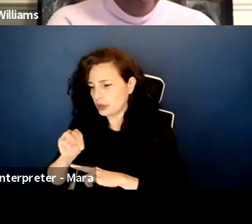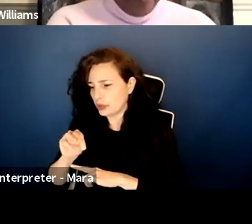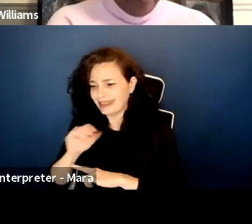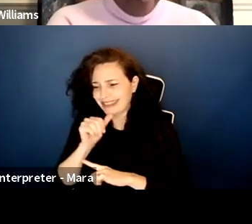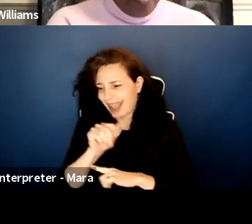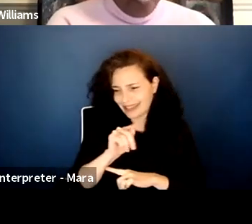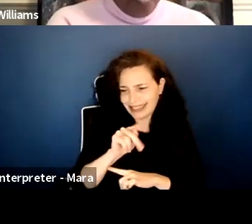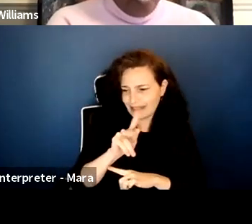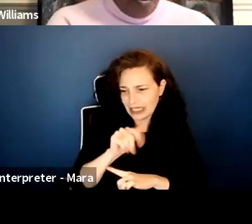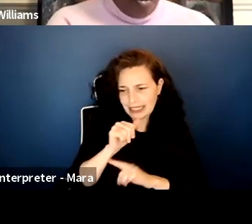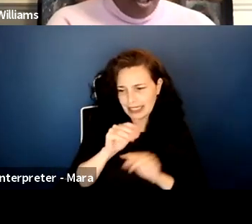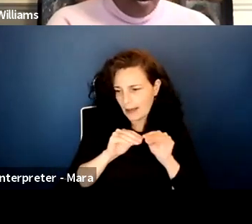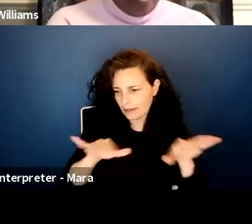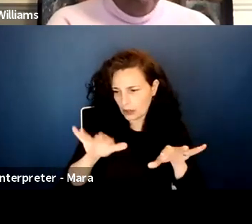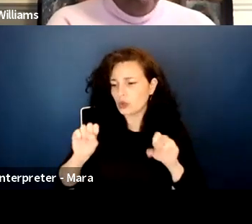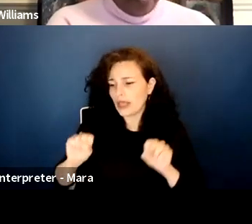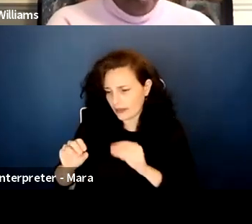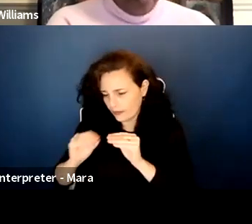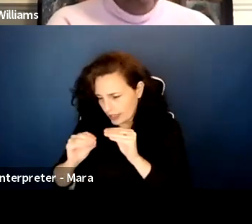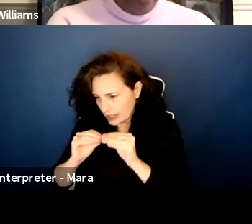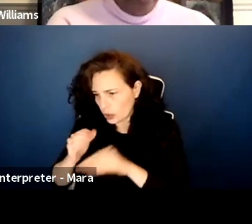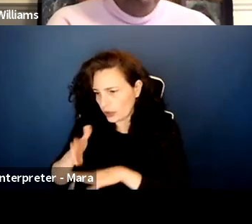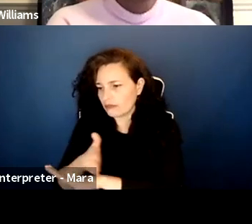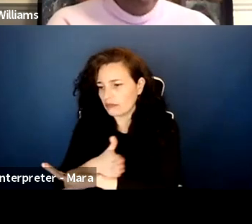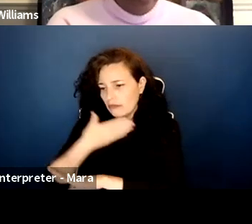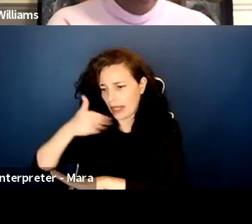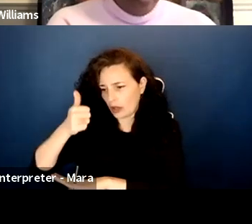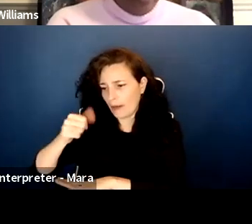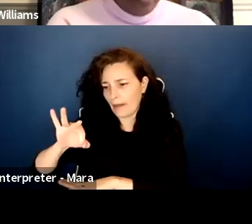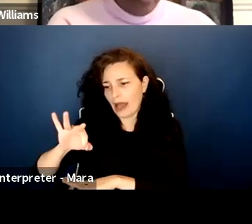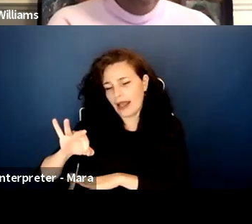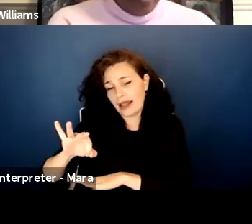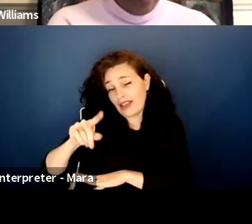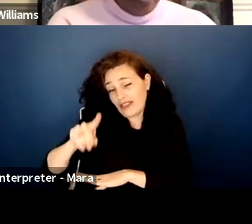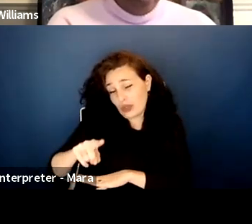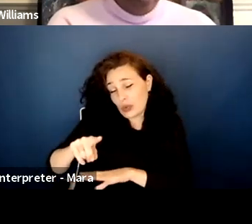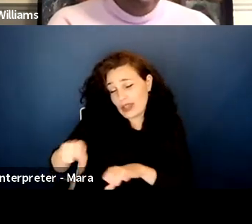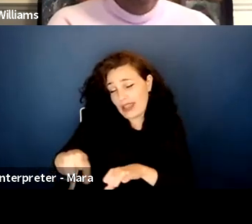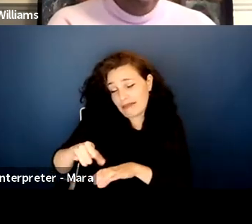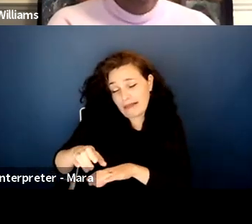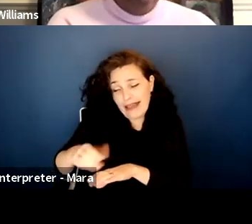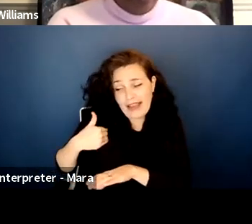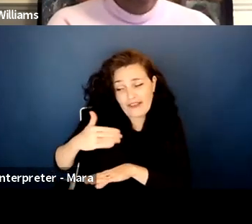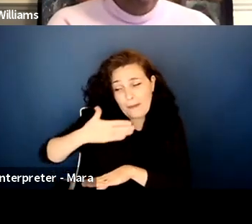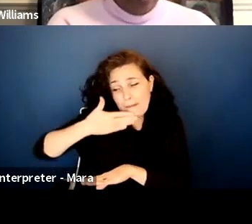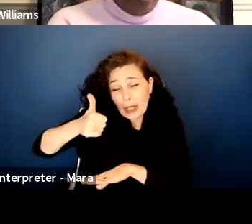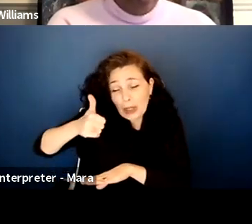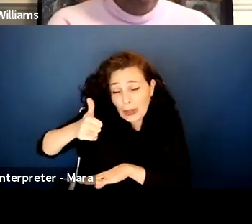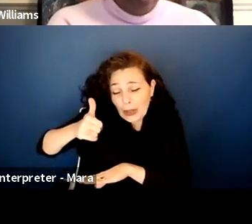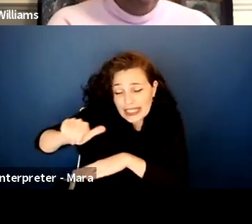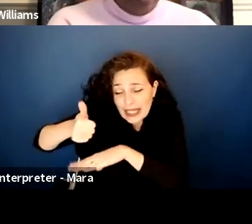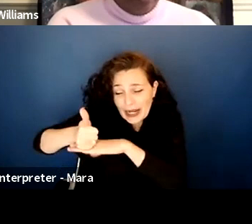this. We could fix it and make it better. But there are little things you can do. Krisha's advice about having a little designated space and making sure there aren't